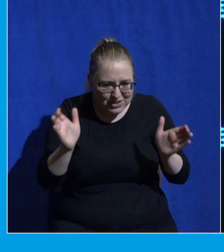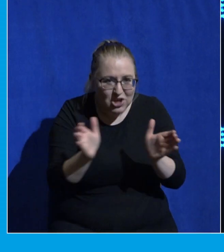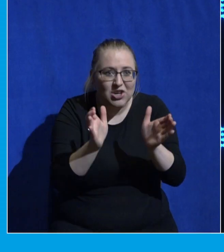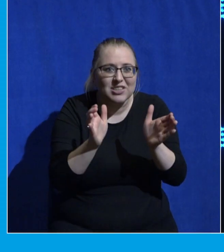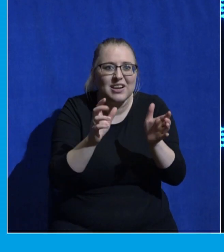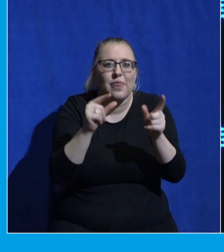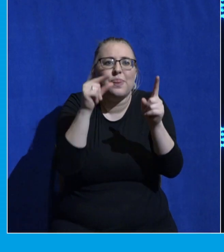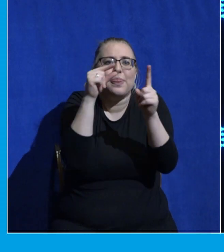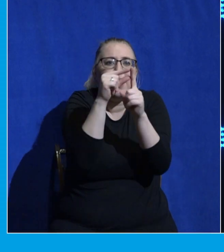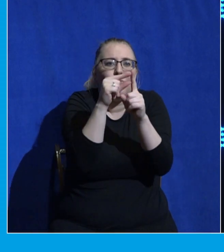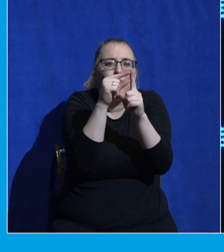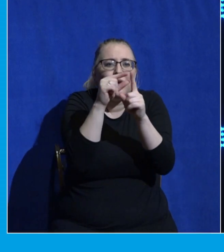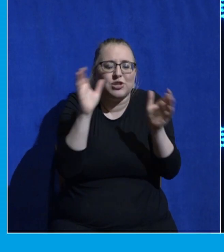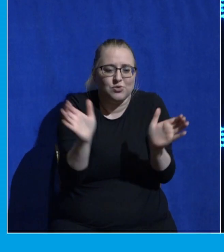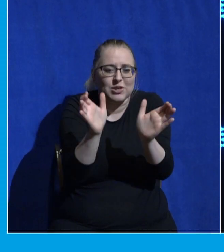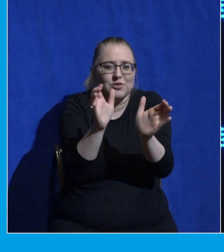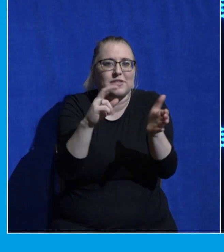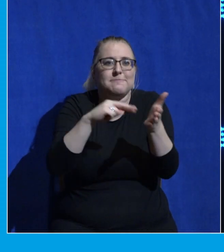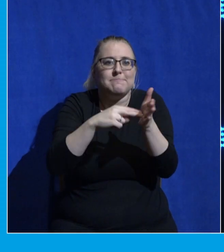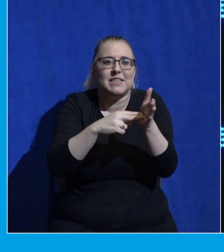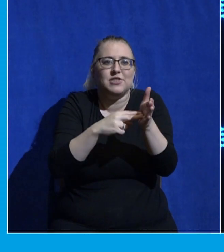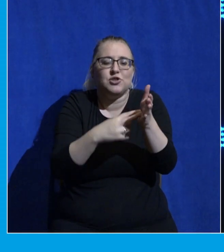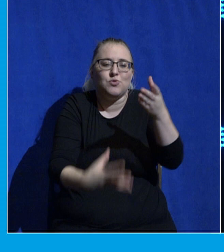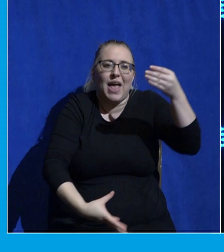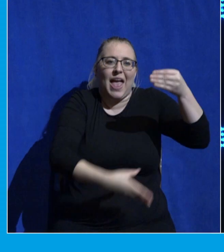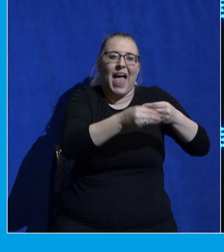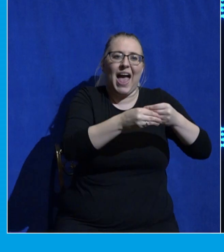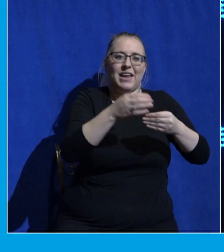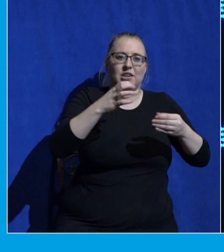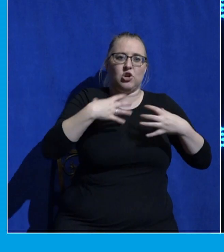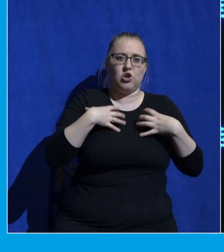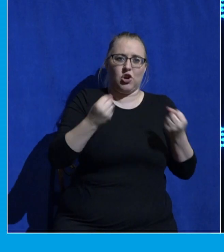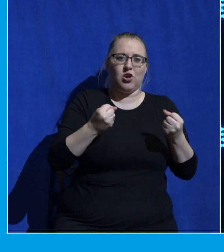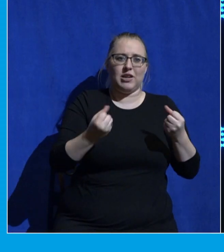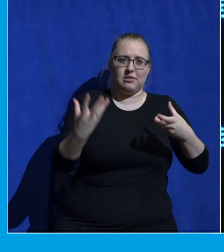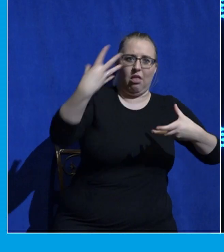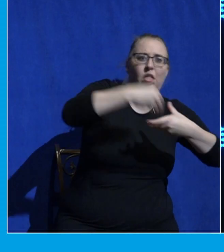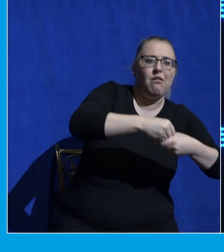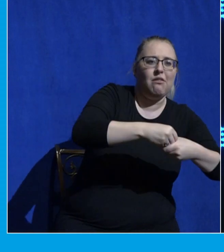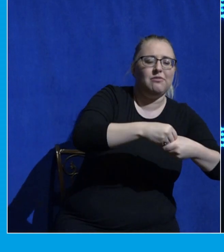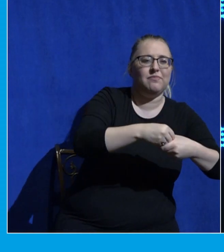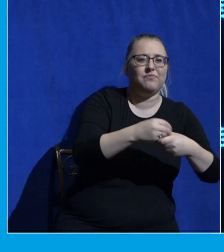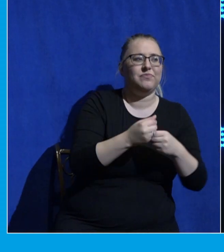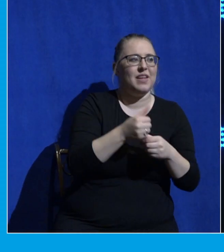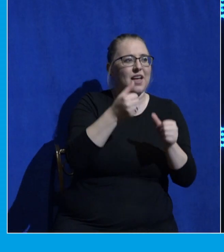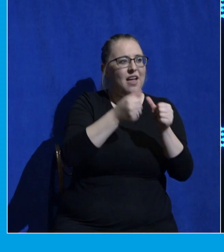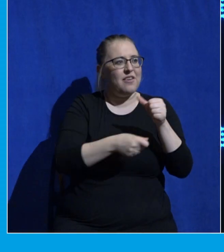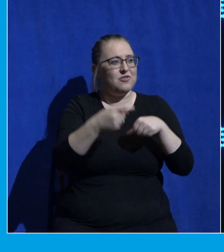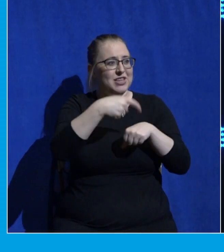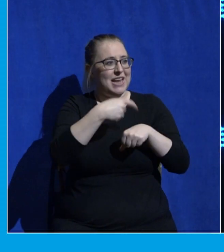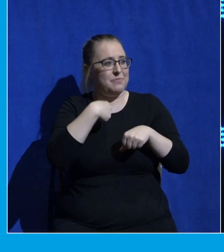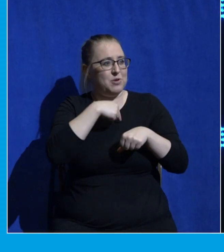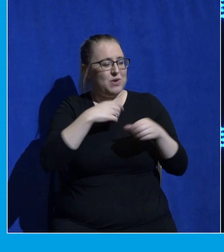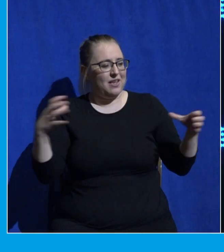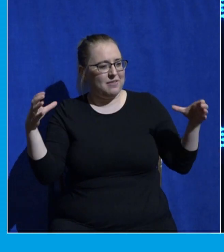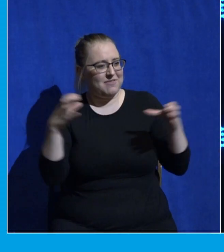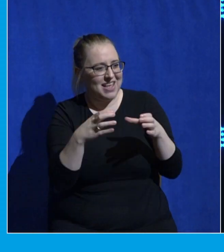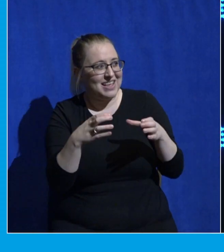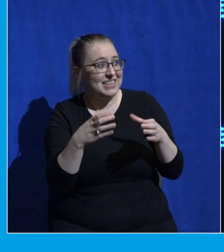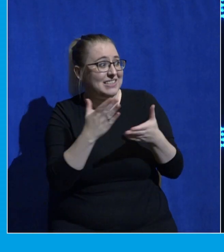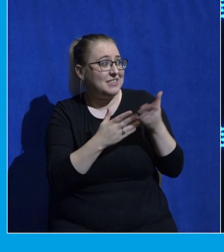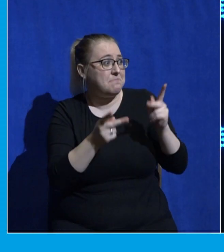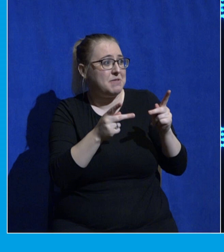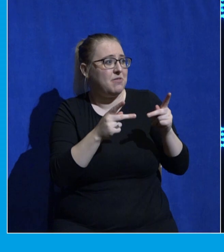literally means to put courage into. Every time we gather, there are people who are less than encouraged. They're going